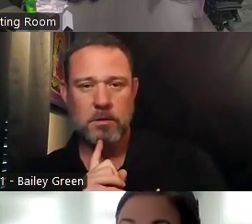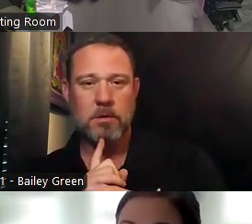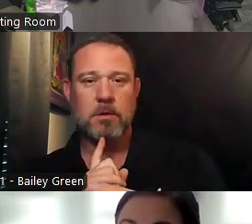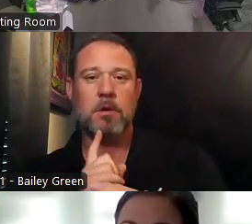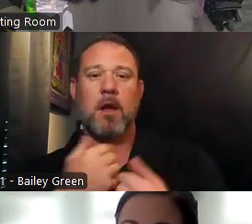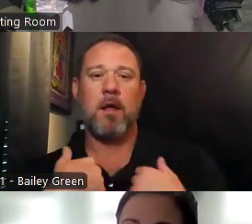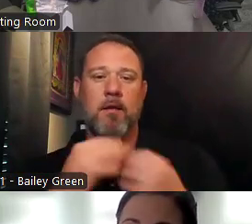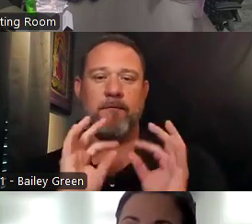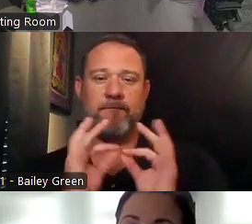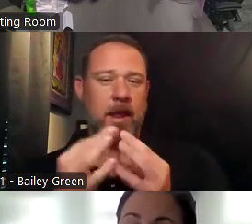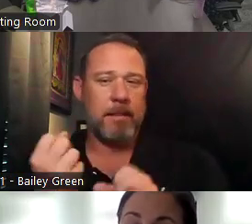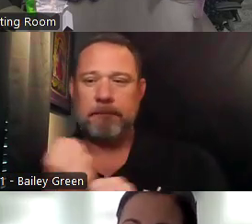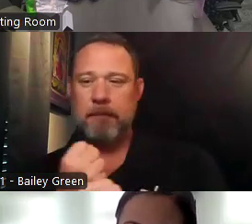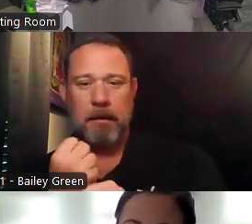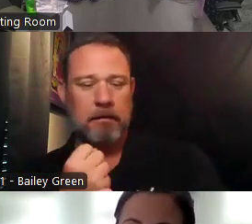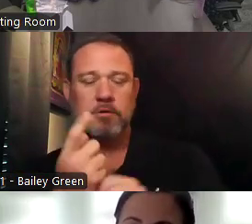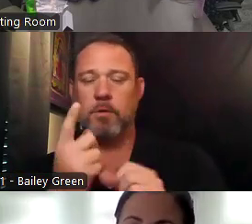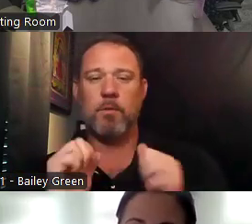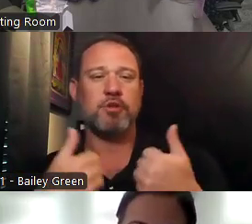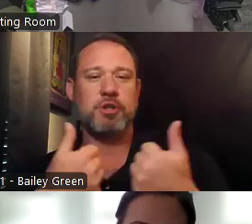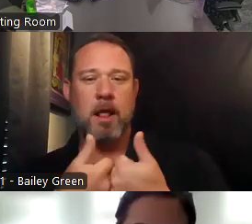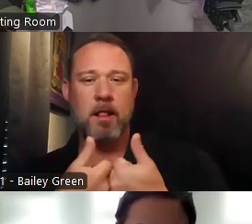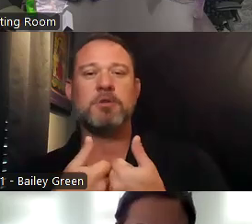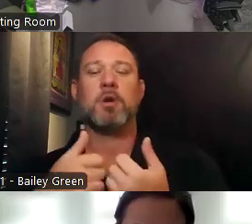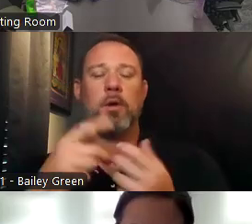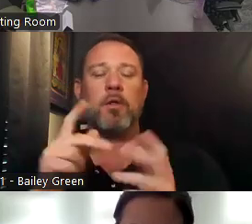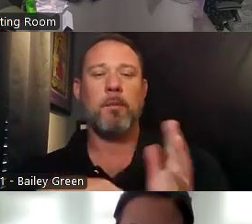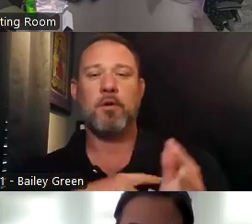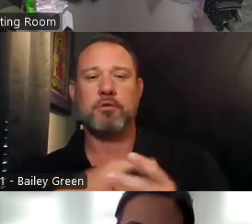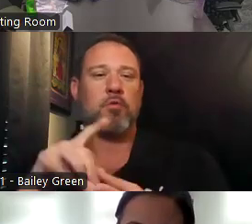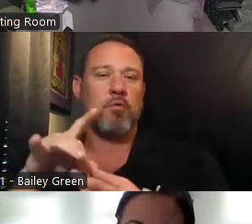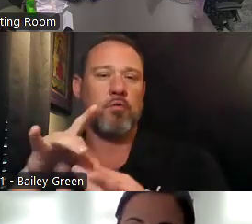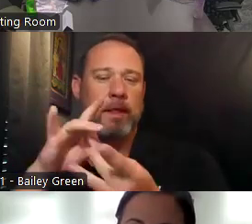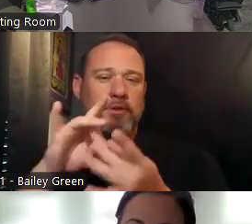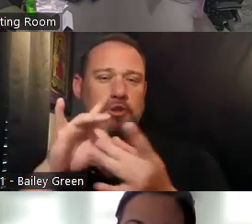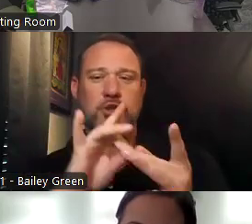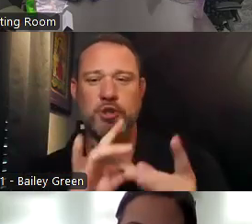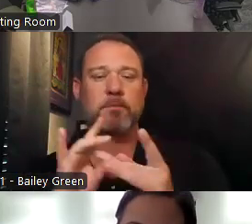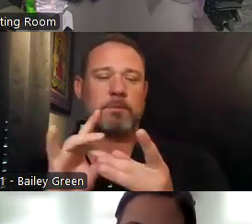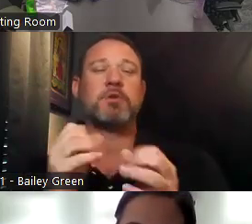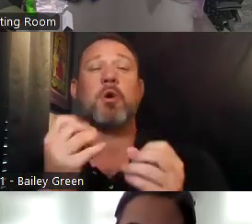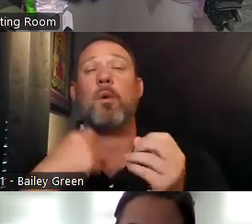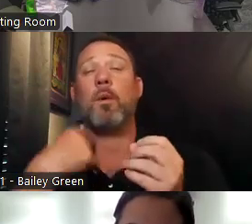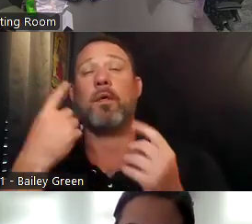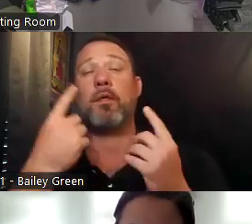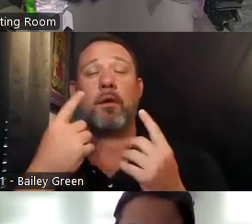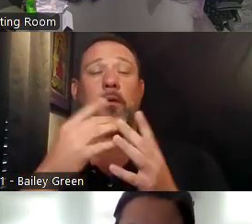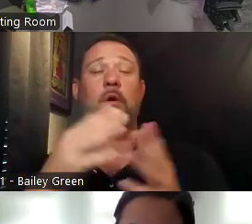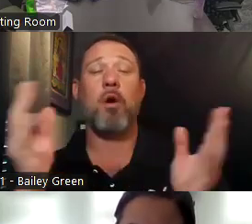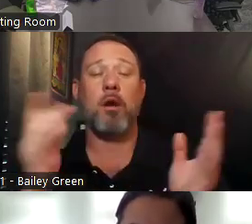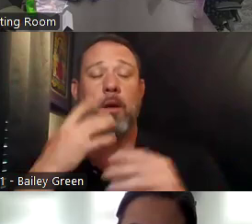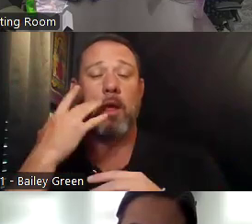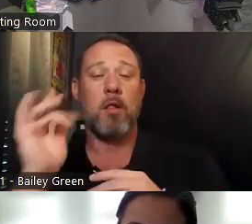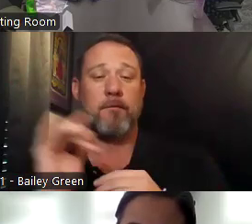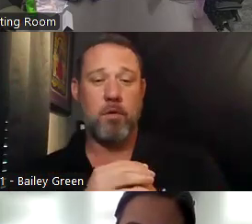family feuds, and so maybe there were challenges with interpersonal relationships. So when we think more broadly about people across